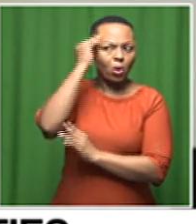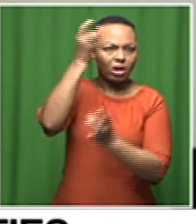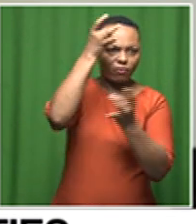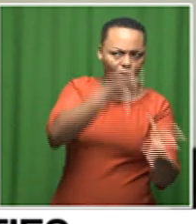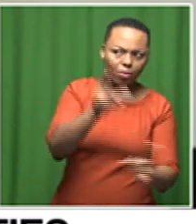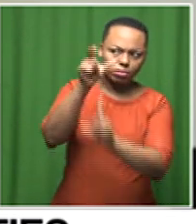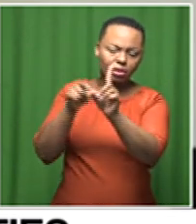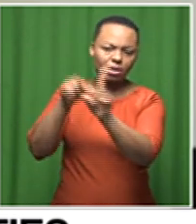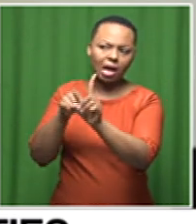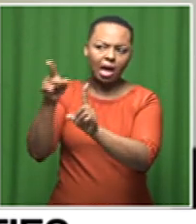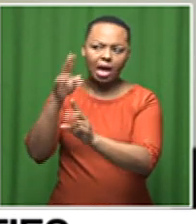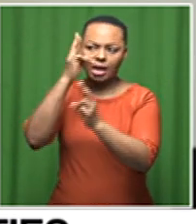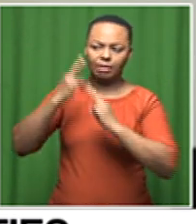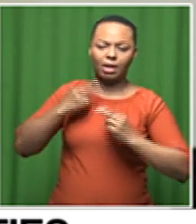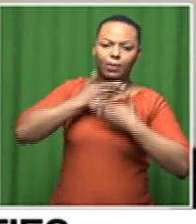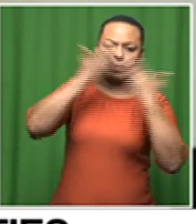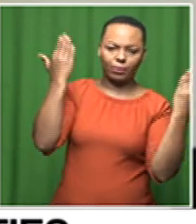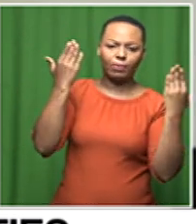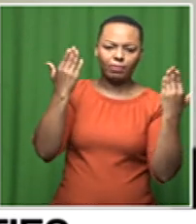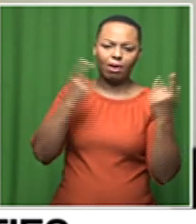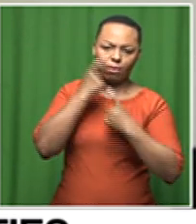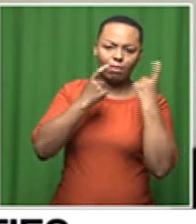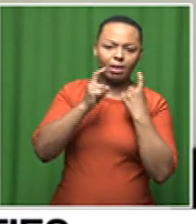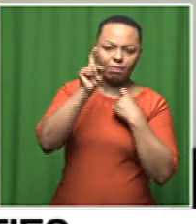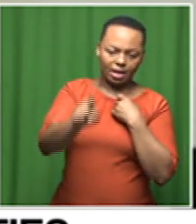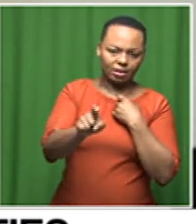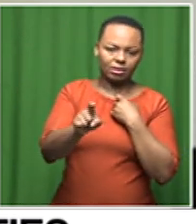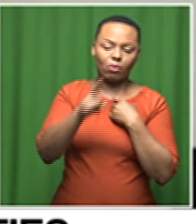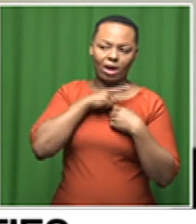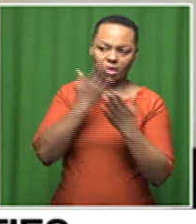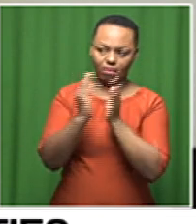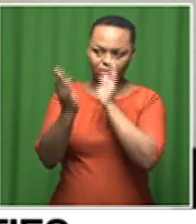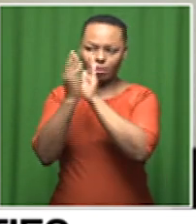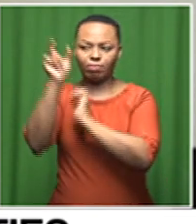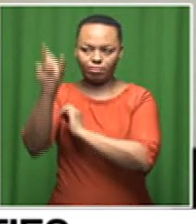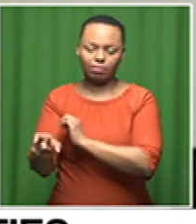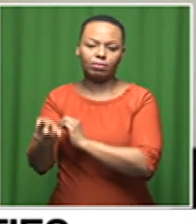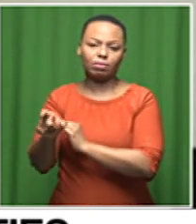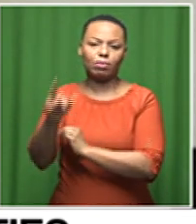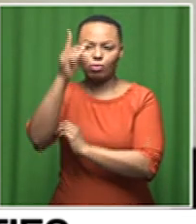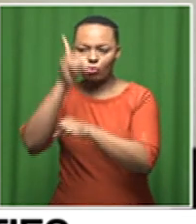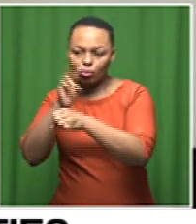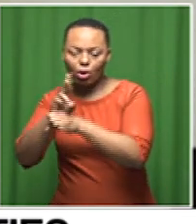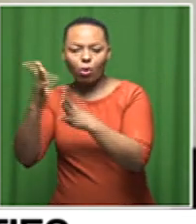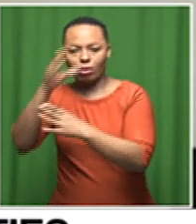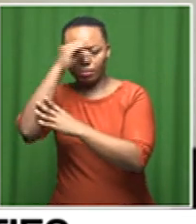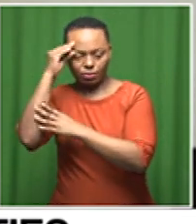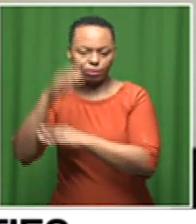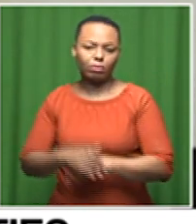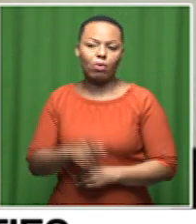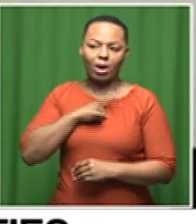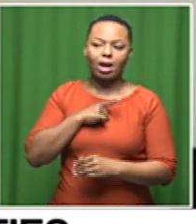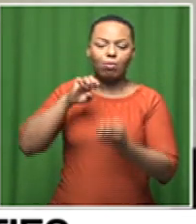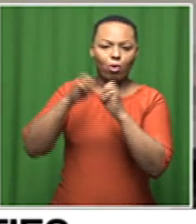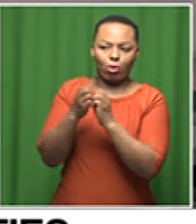to be communicated by patients so that they can be addressed and dealt with speedily. Well, thank you very much, Ma'am Annie,